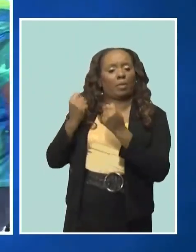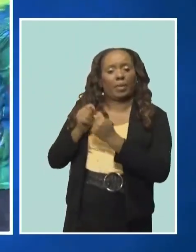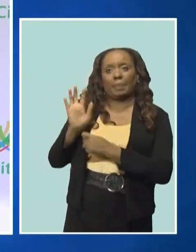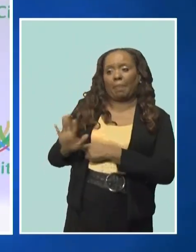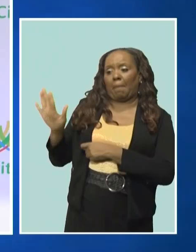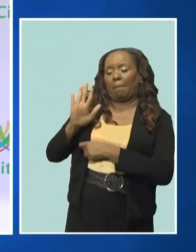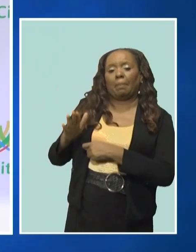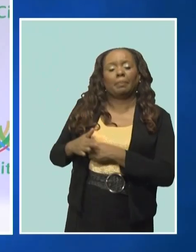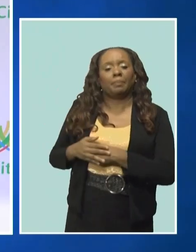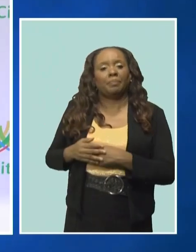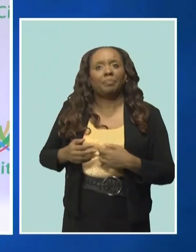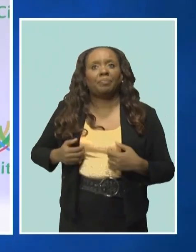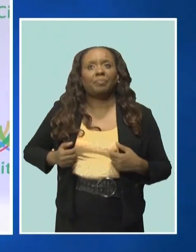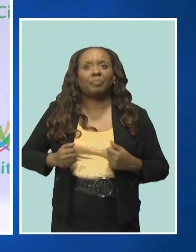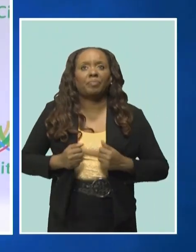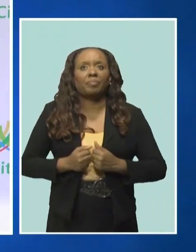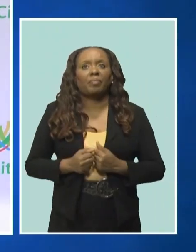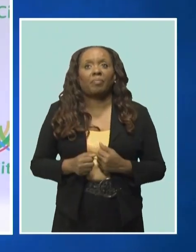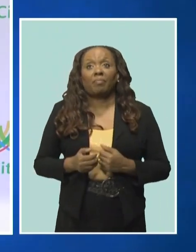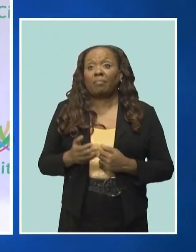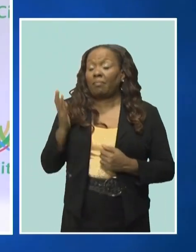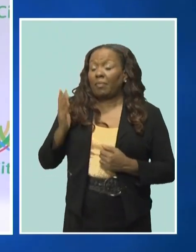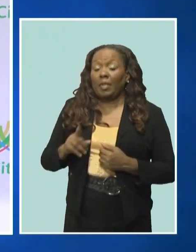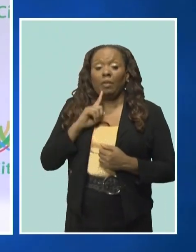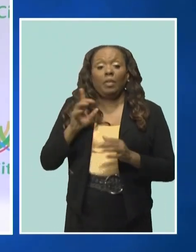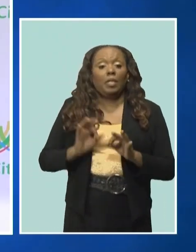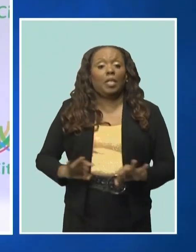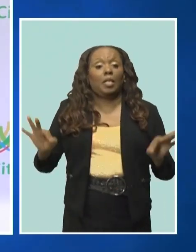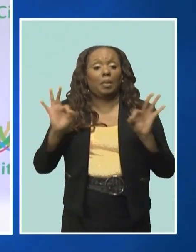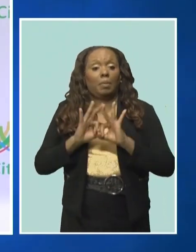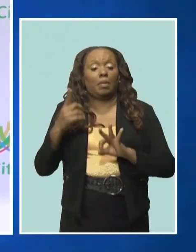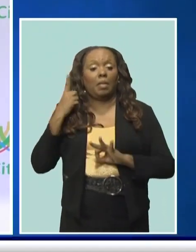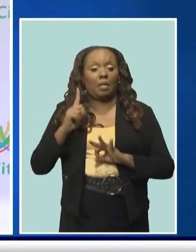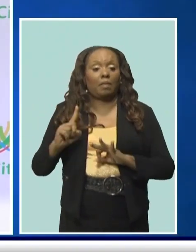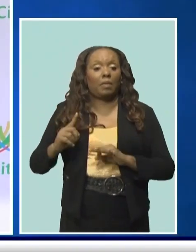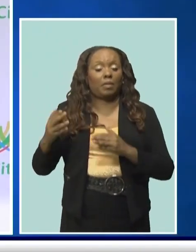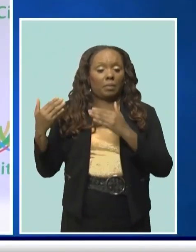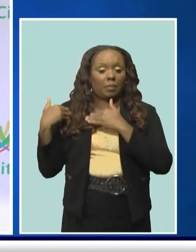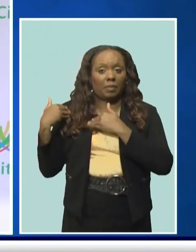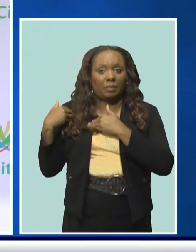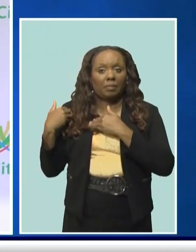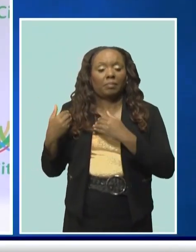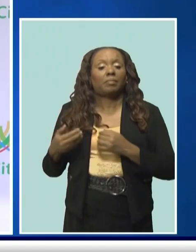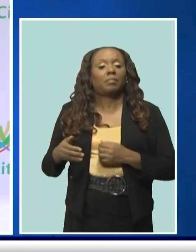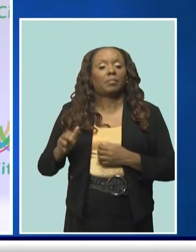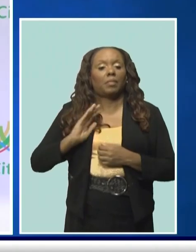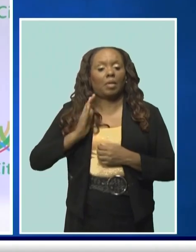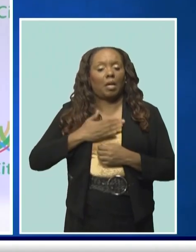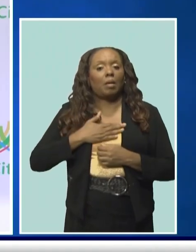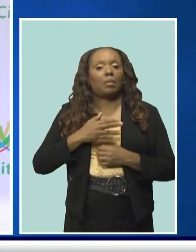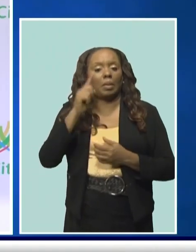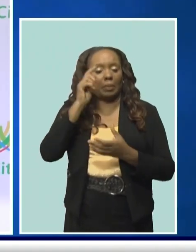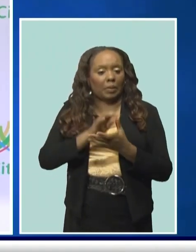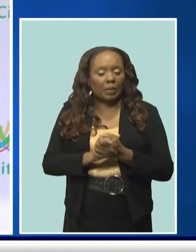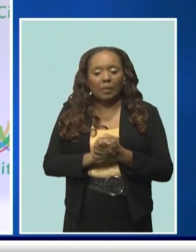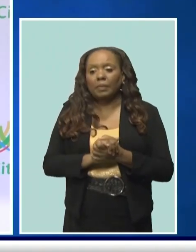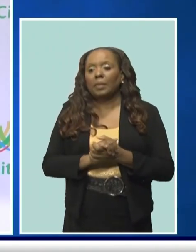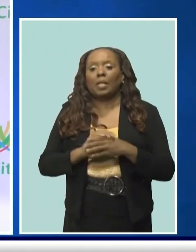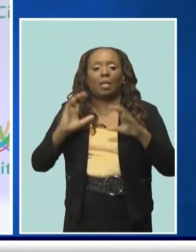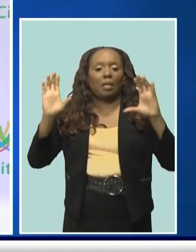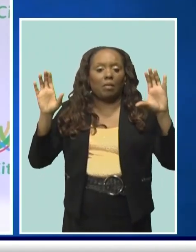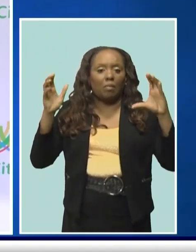It is the cornerstone of the group's corporate social responsibility. It is our belief that festivals such as